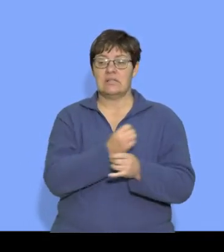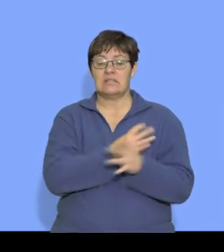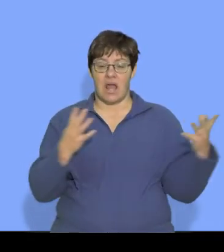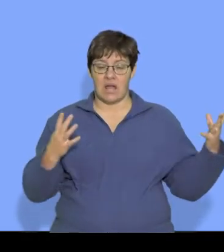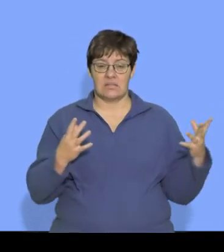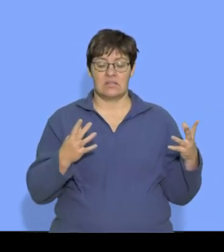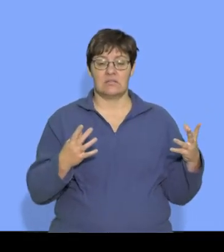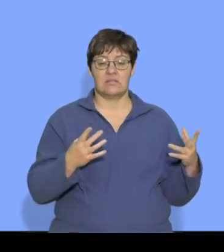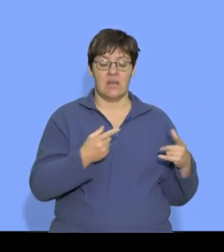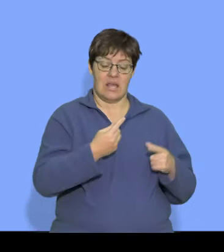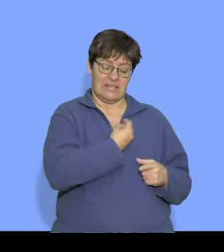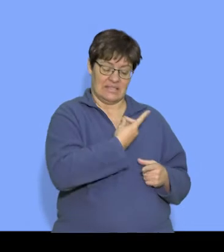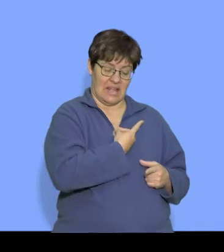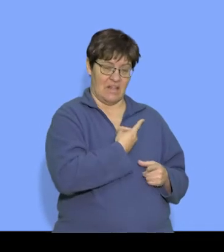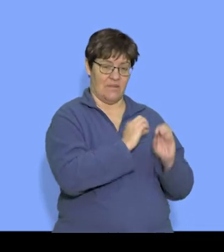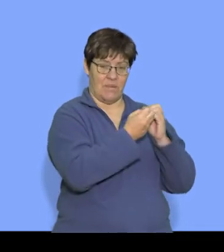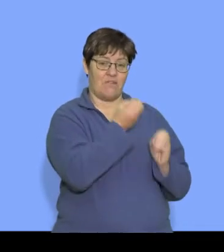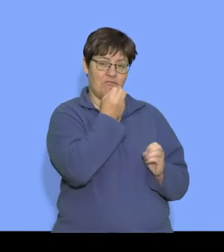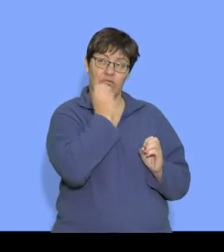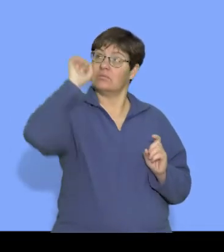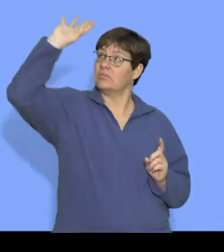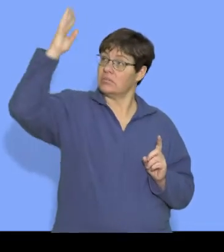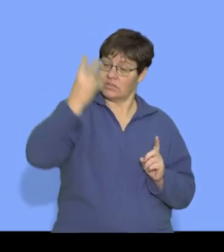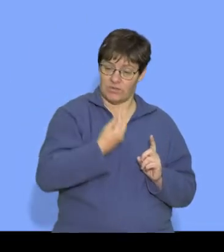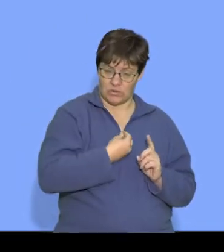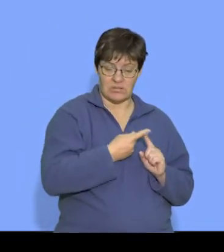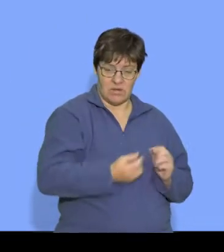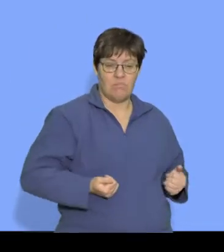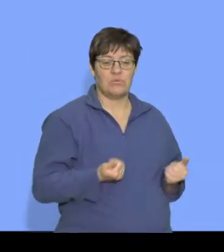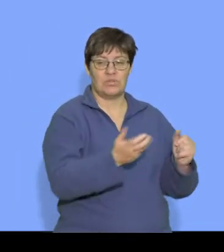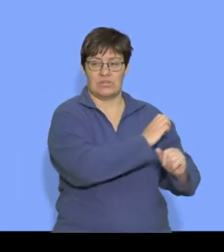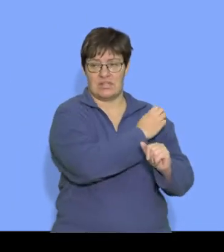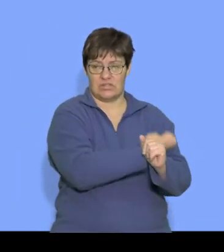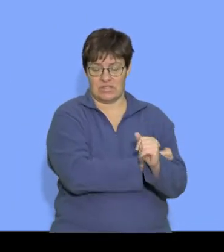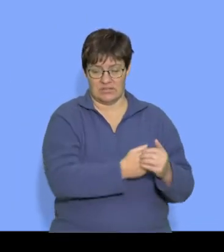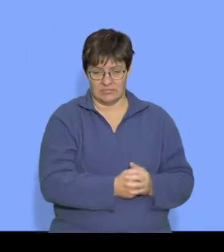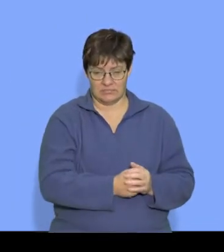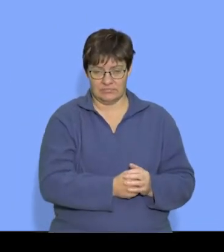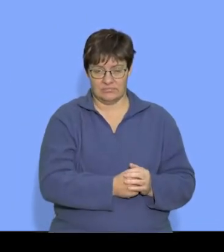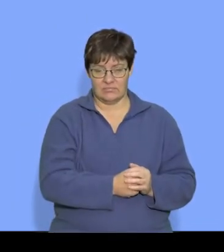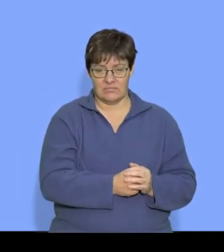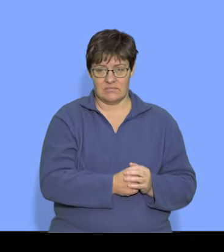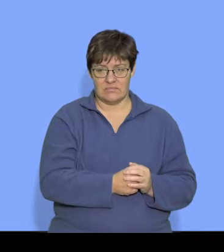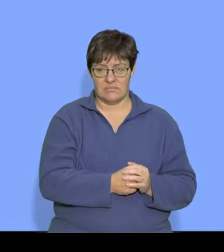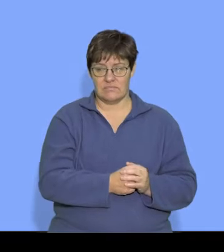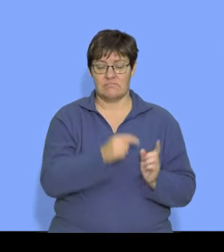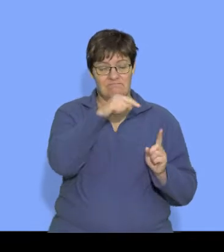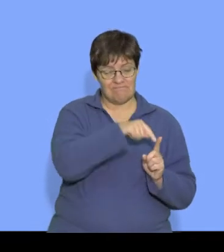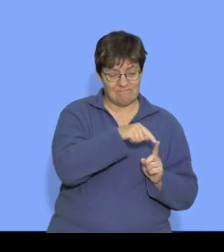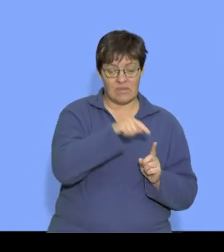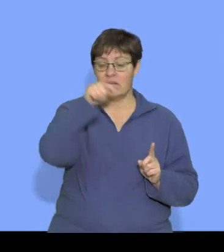we started off with our autotrophs that are able to photosynthesize and produce the energy.